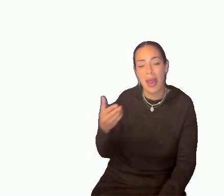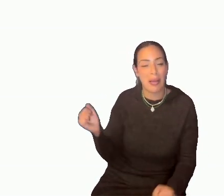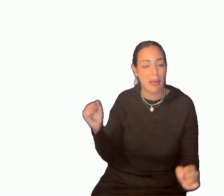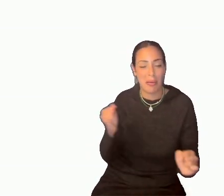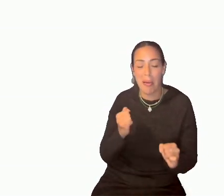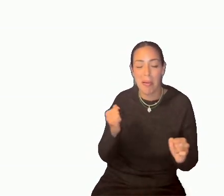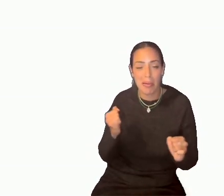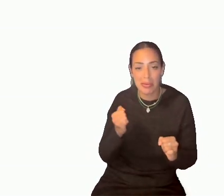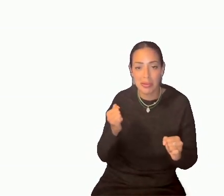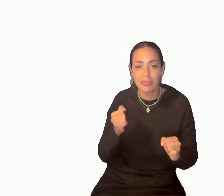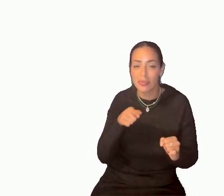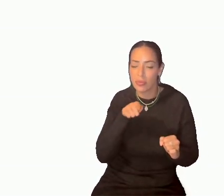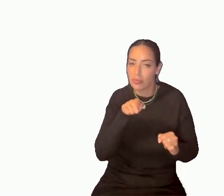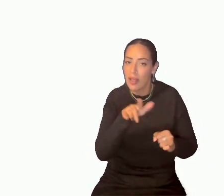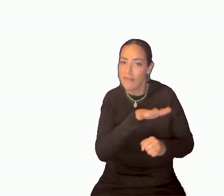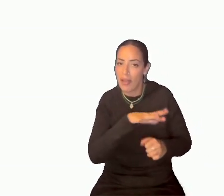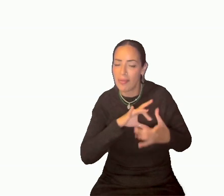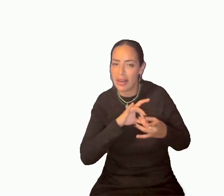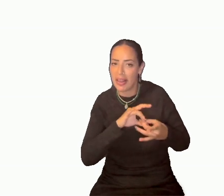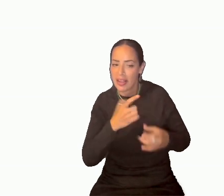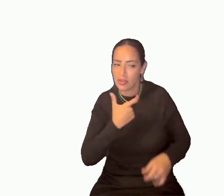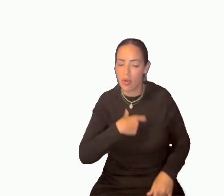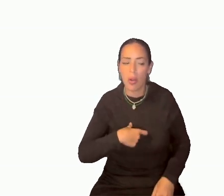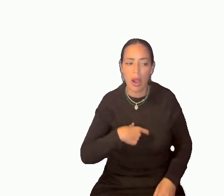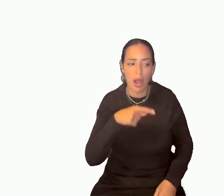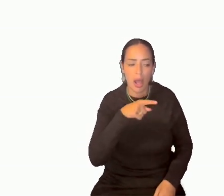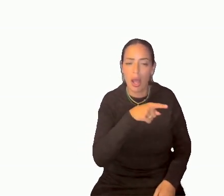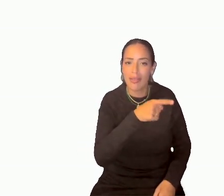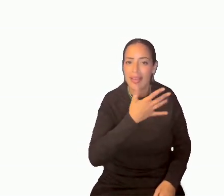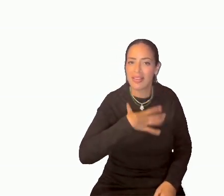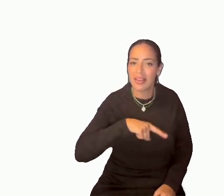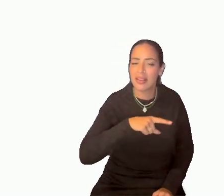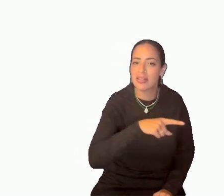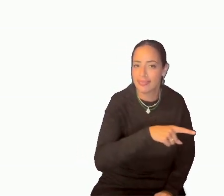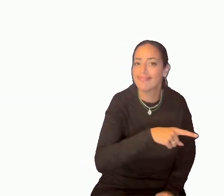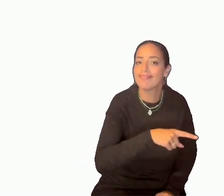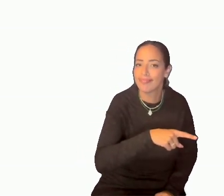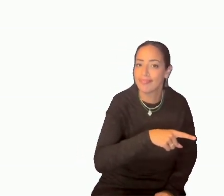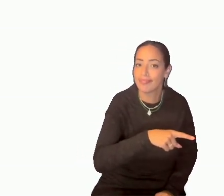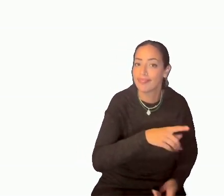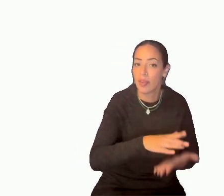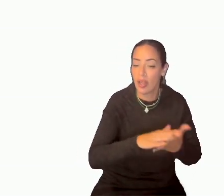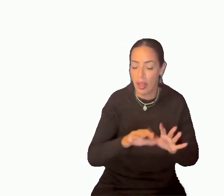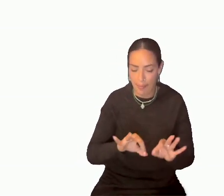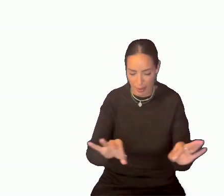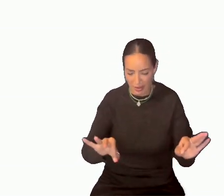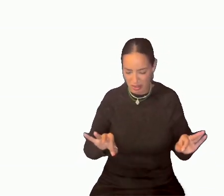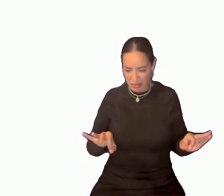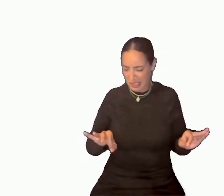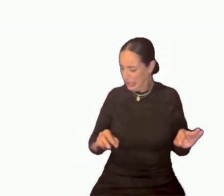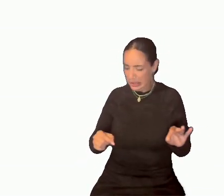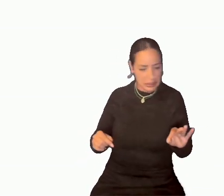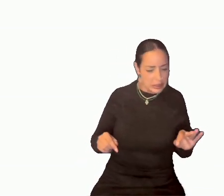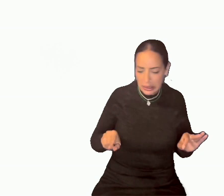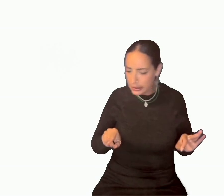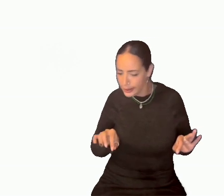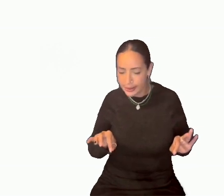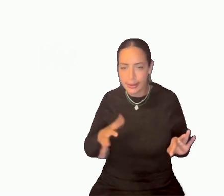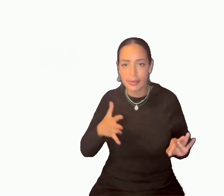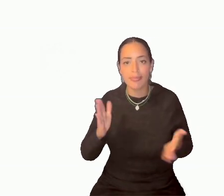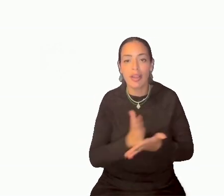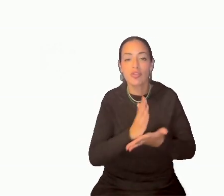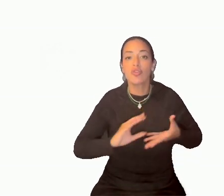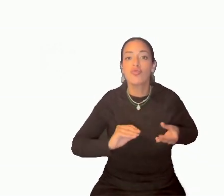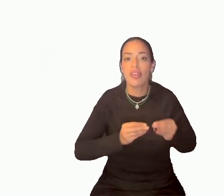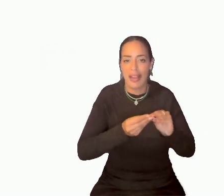family liaison role, you're in a unique position to understand the needs of the bereaved family, to push boundaries and be creative to ensure that these needs